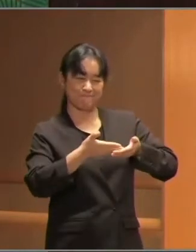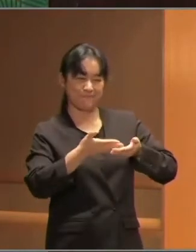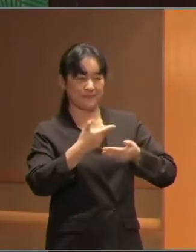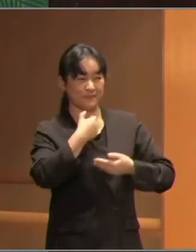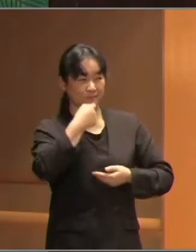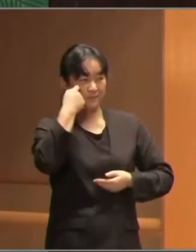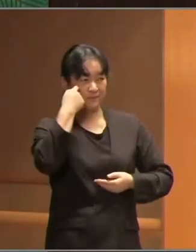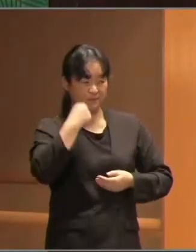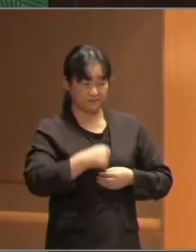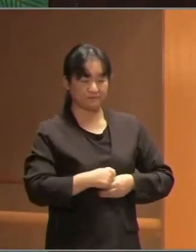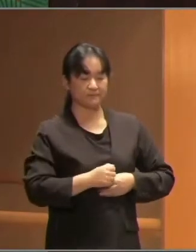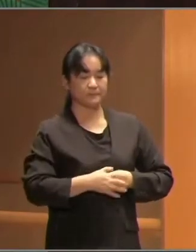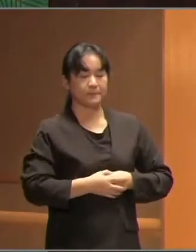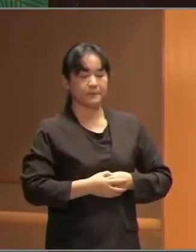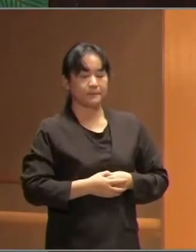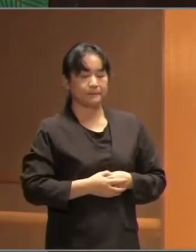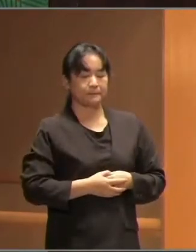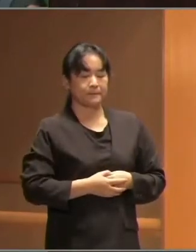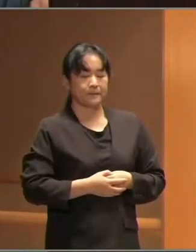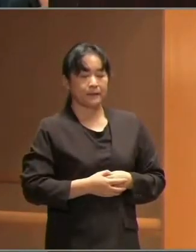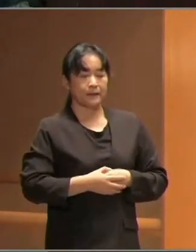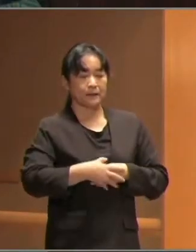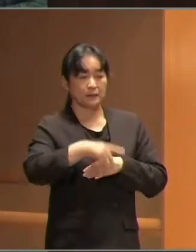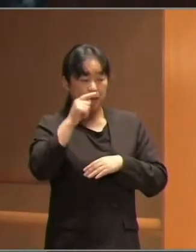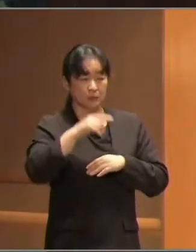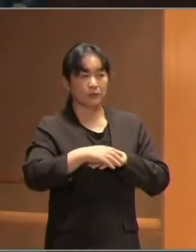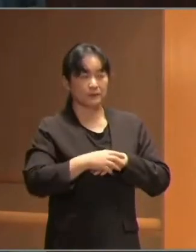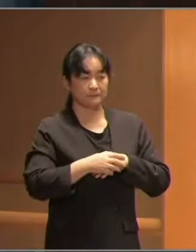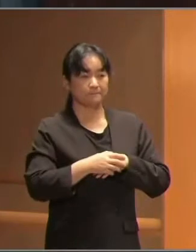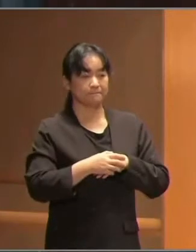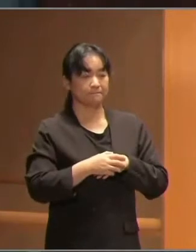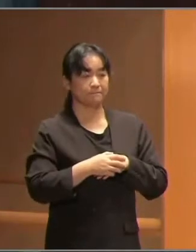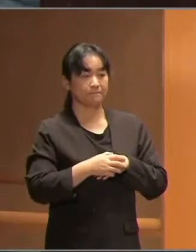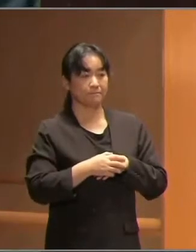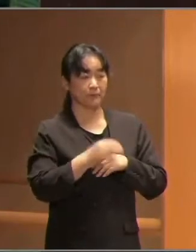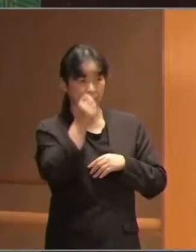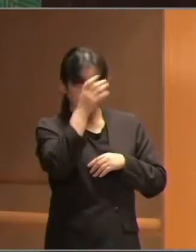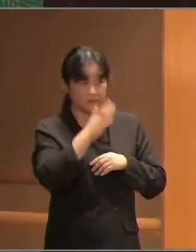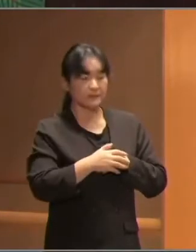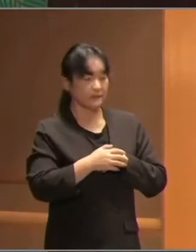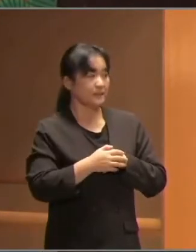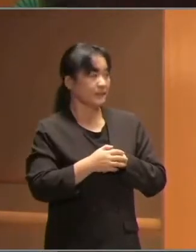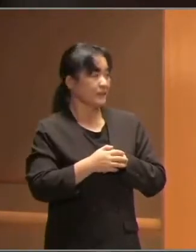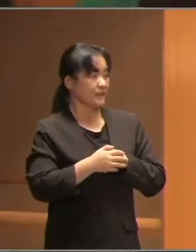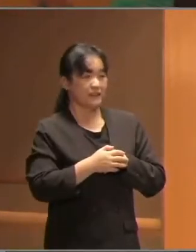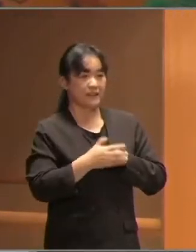bit clumsy, but I hope you understand that. In starting,